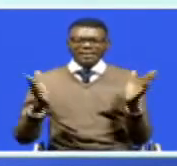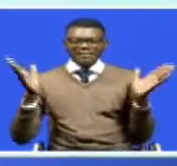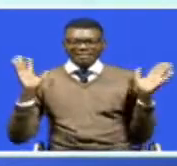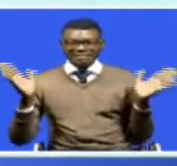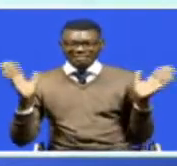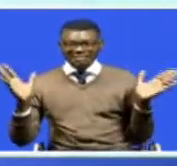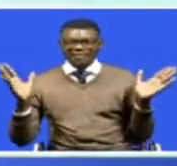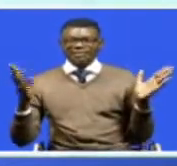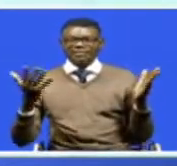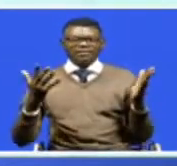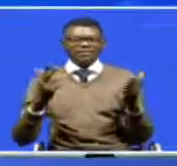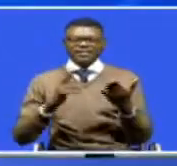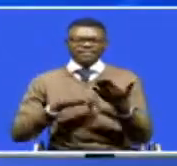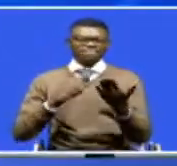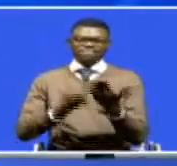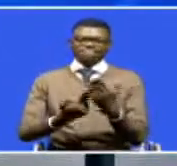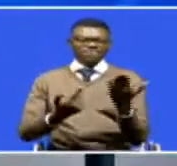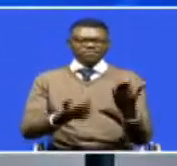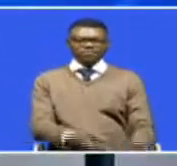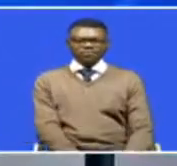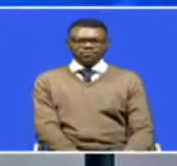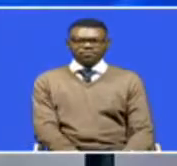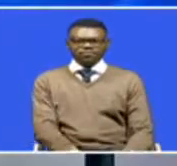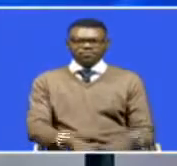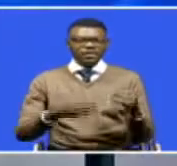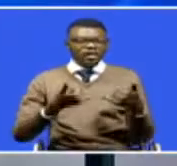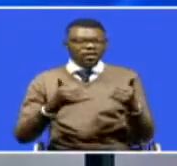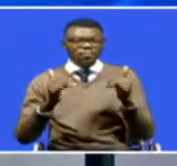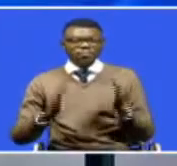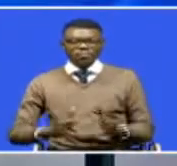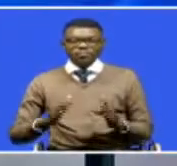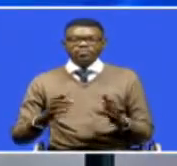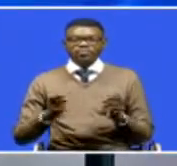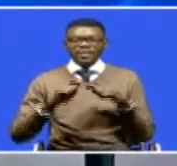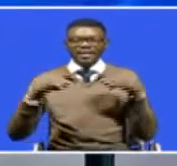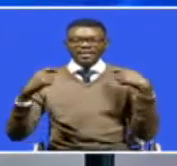the second ball. Na wachezaji wa timu za mchezo wa kuteleza